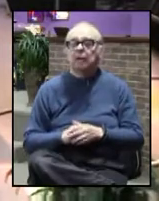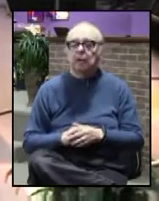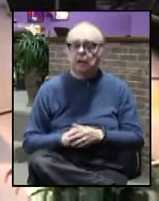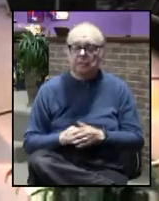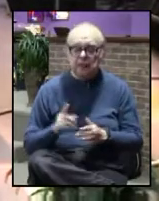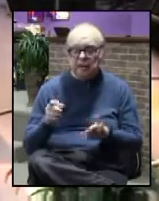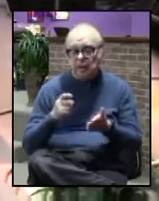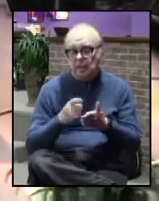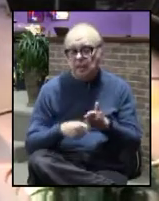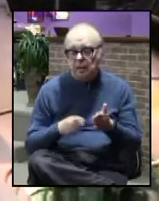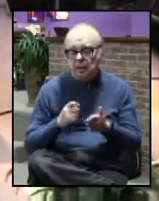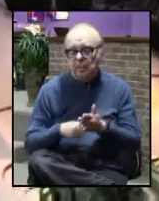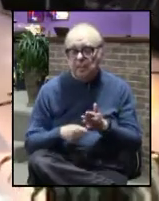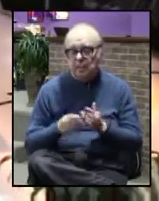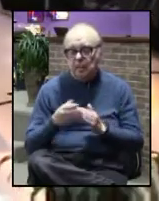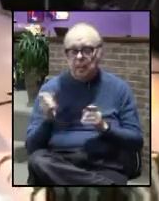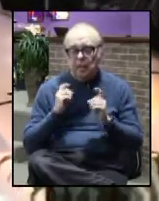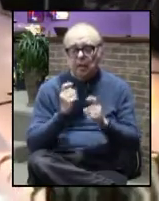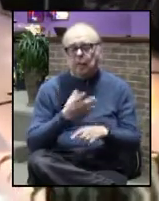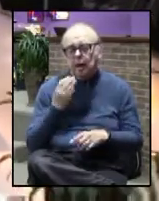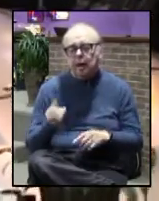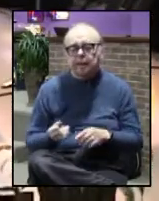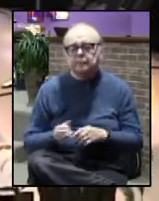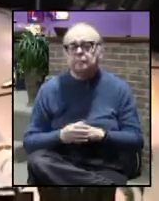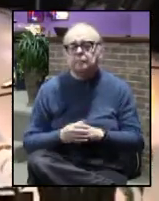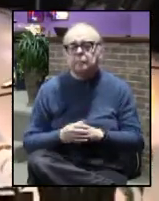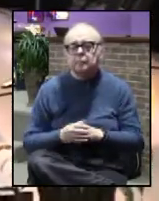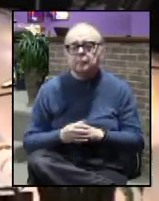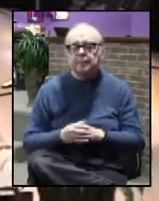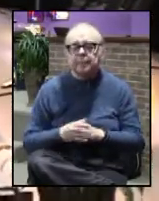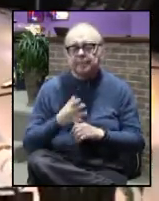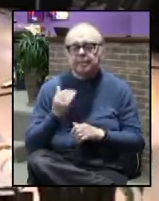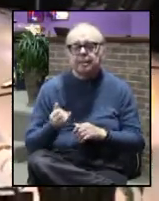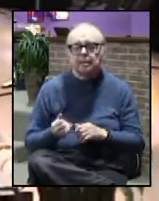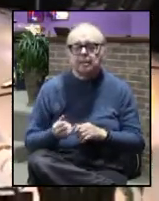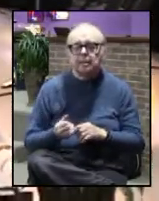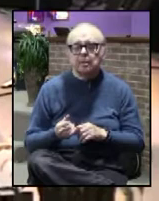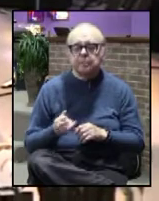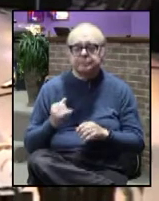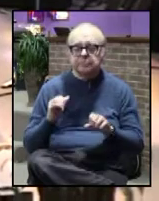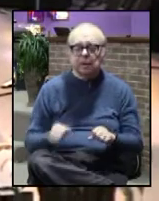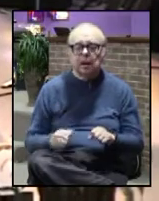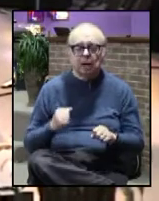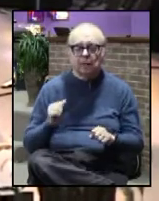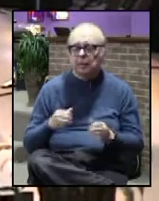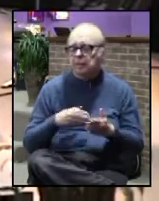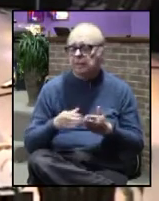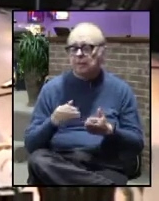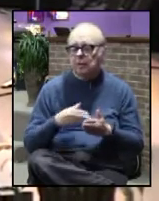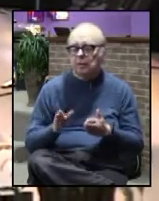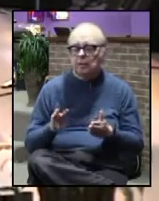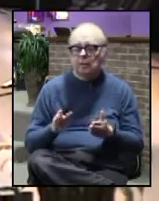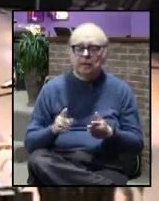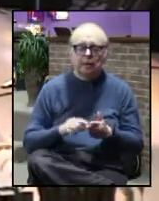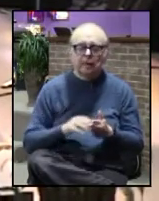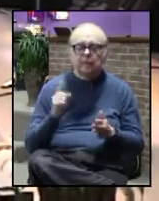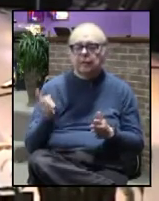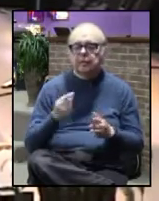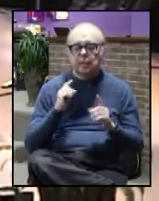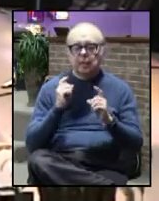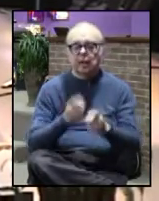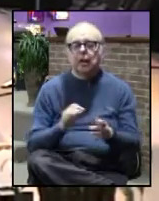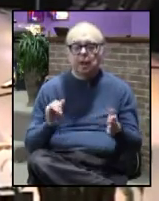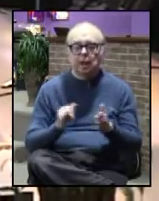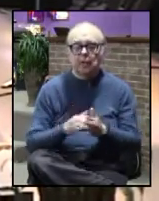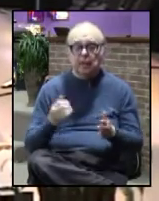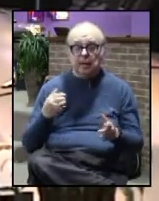It costs the greatest gift. Why? Why can't we neglect it? Because it's the only gift